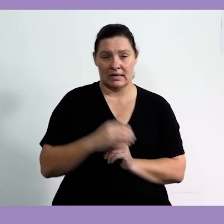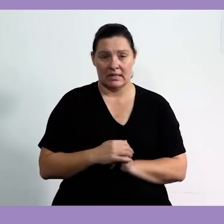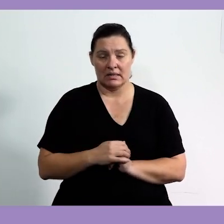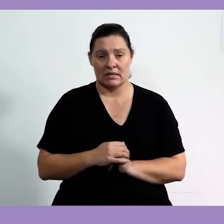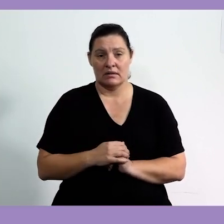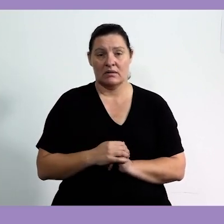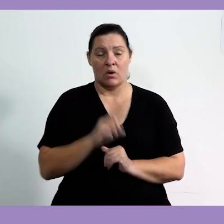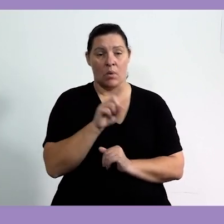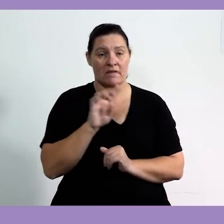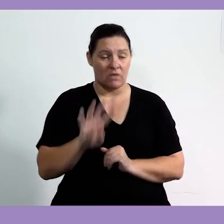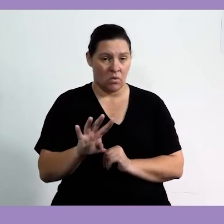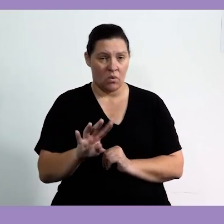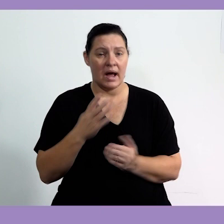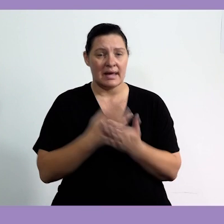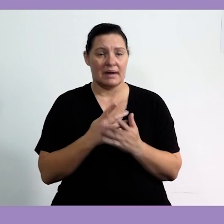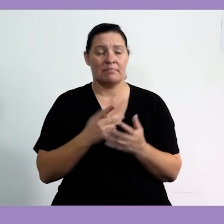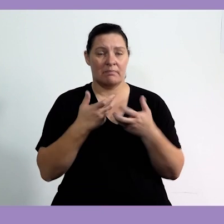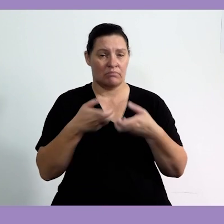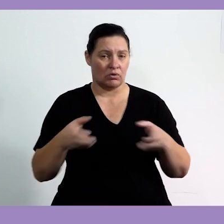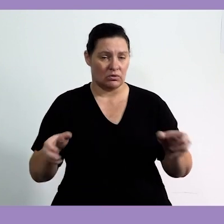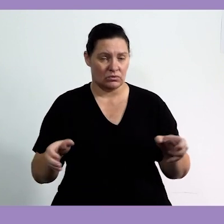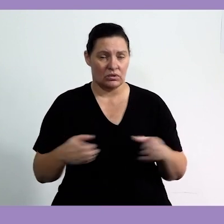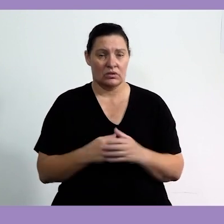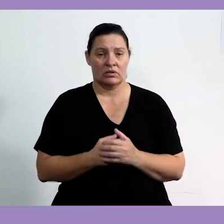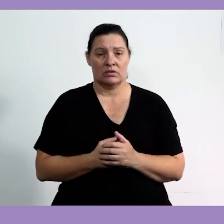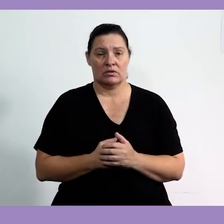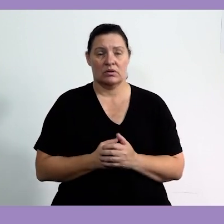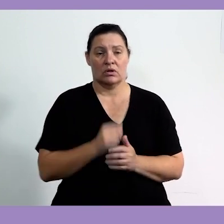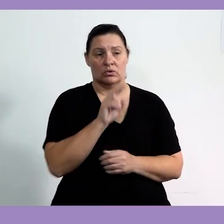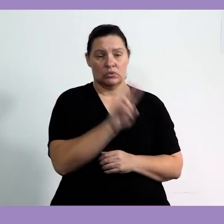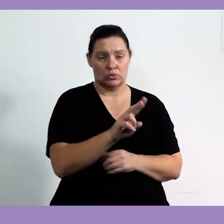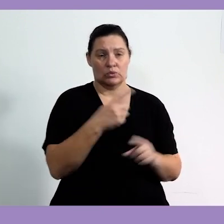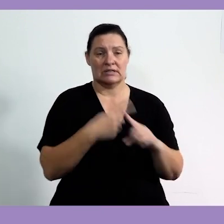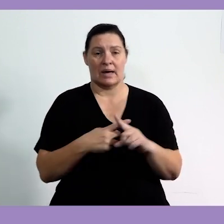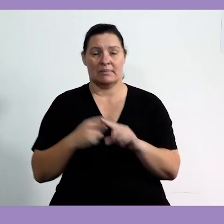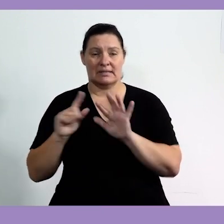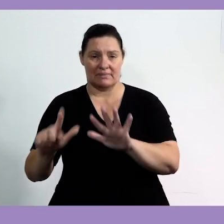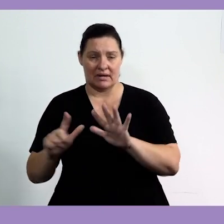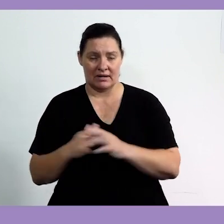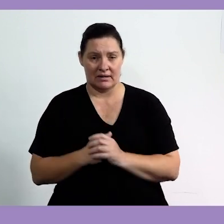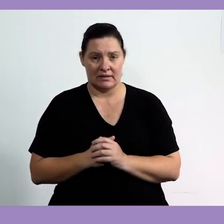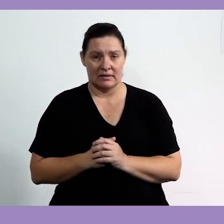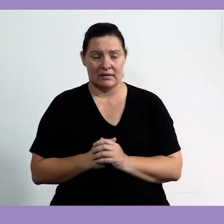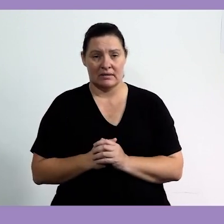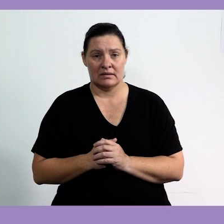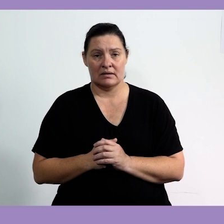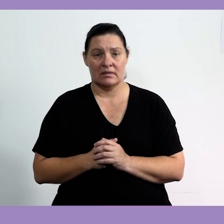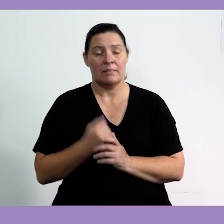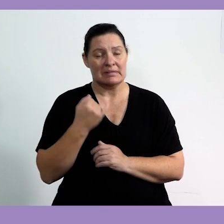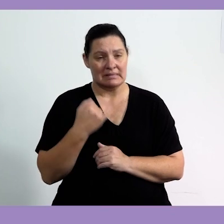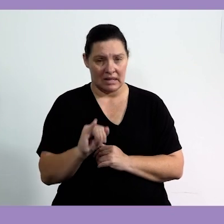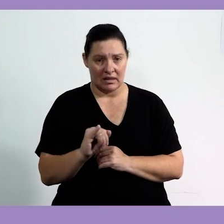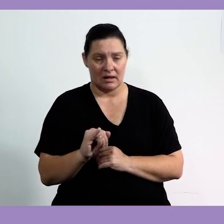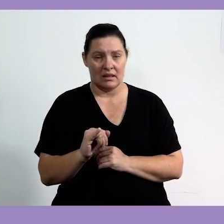3. Now again, 14 can be broken down to 2 multiplied by 7, and